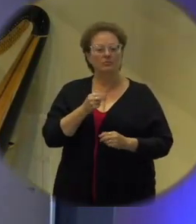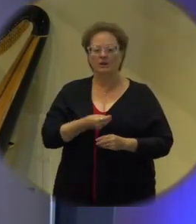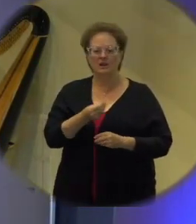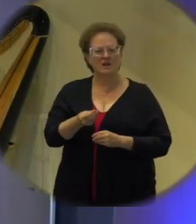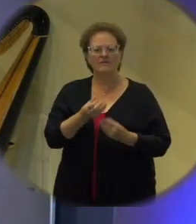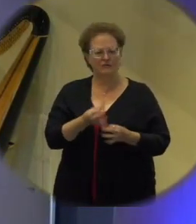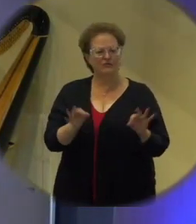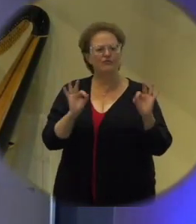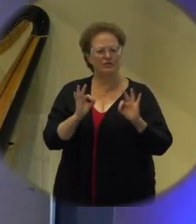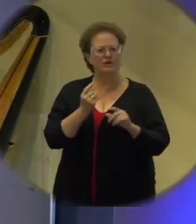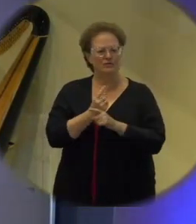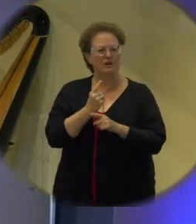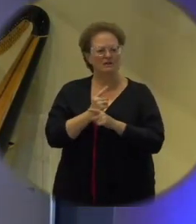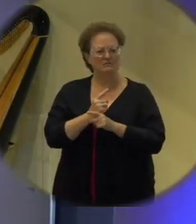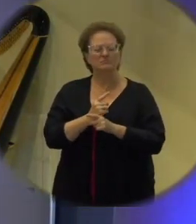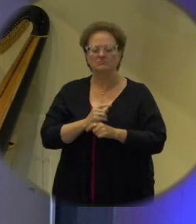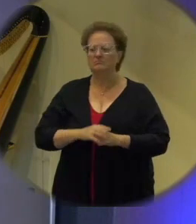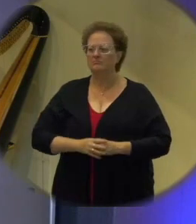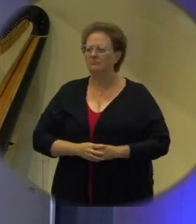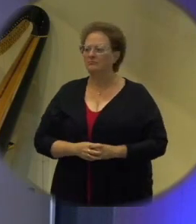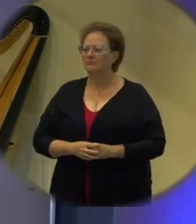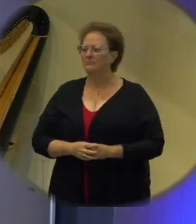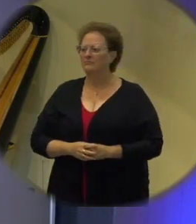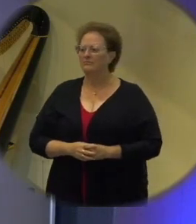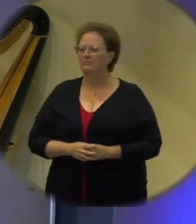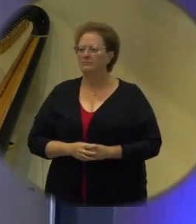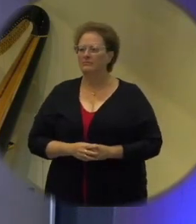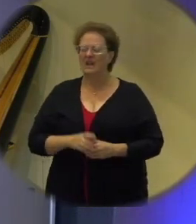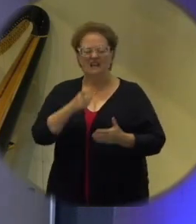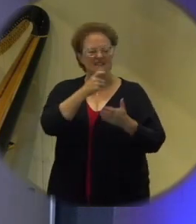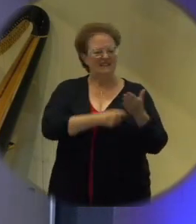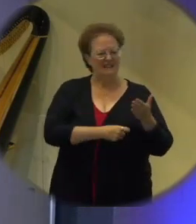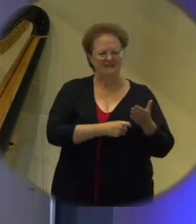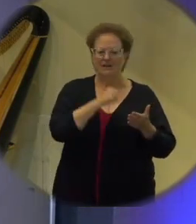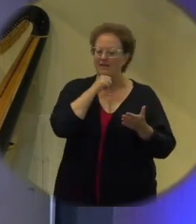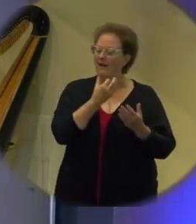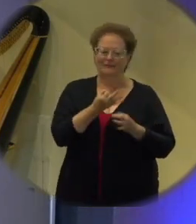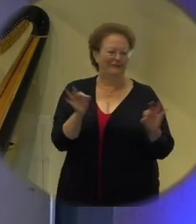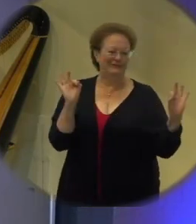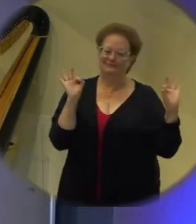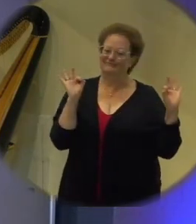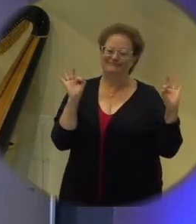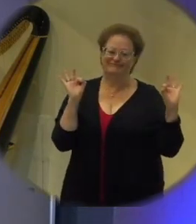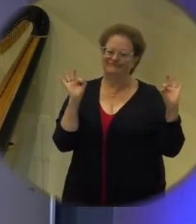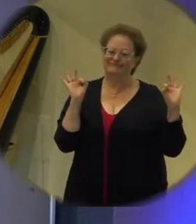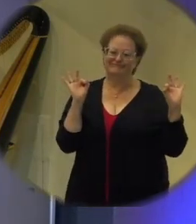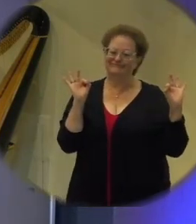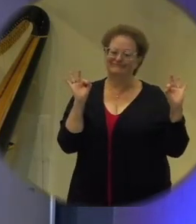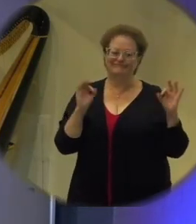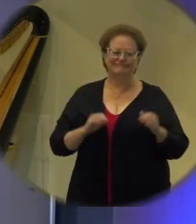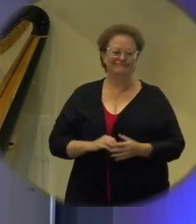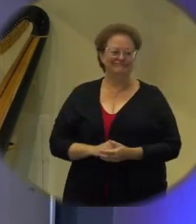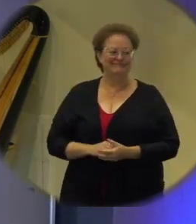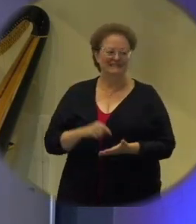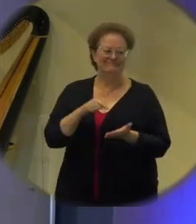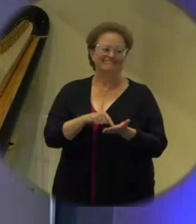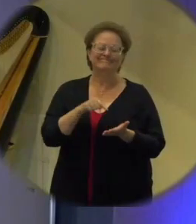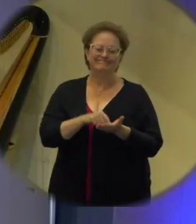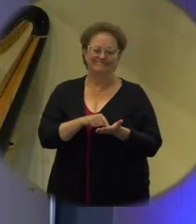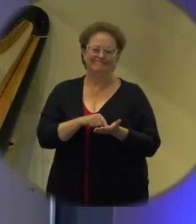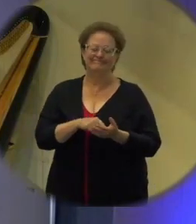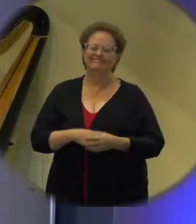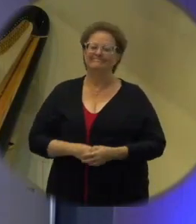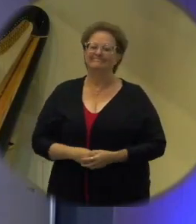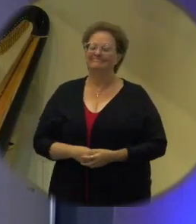freely give, and then it's freely given away. April 15th isn't free. So this is the benevolence agency of